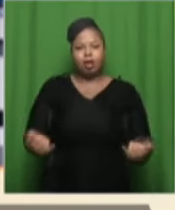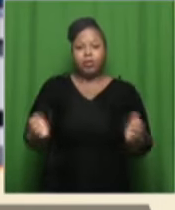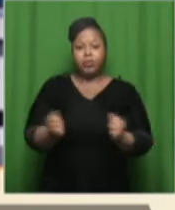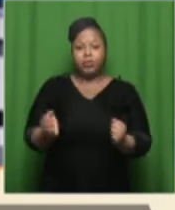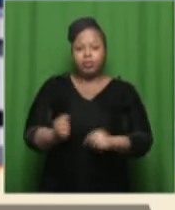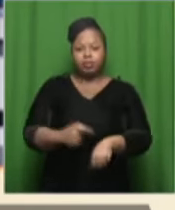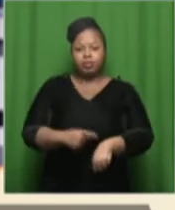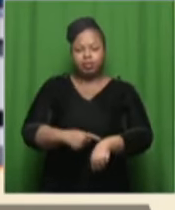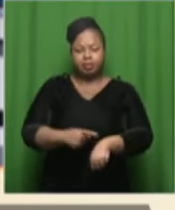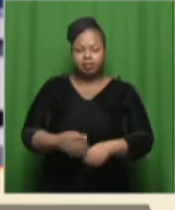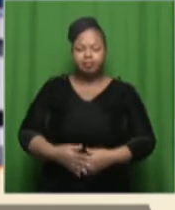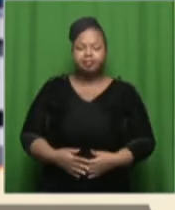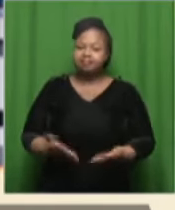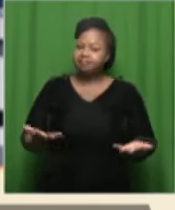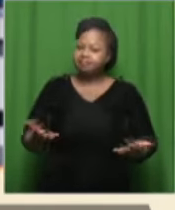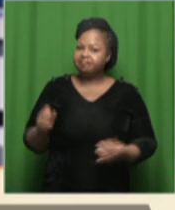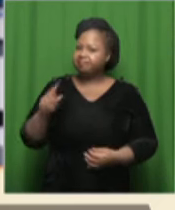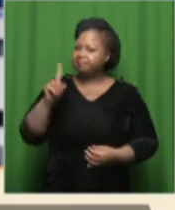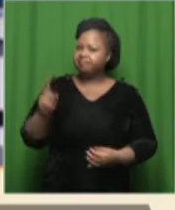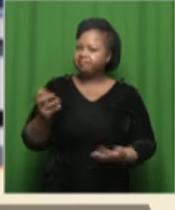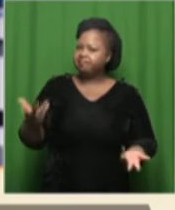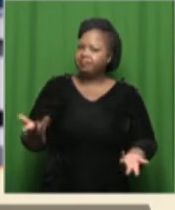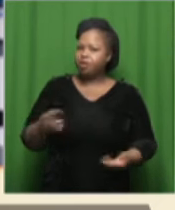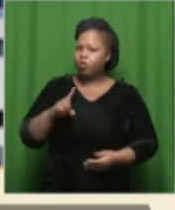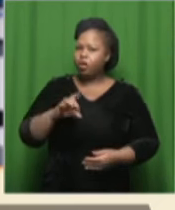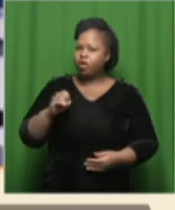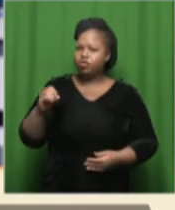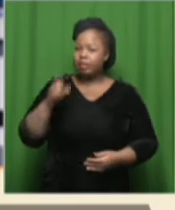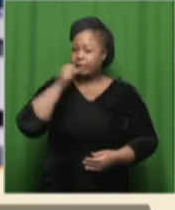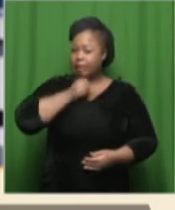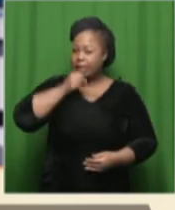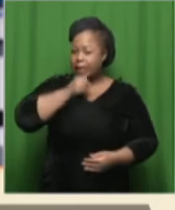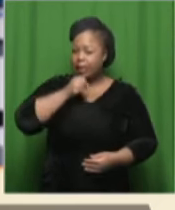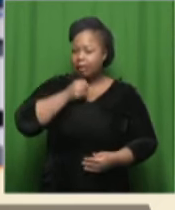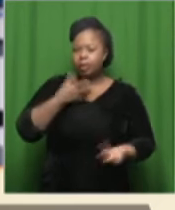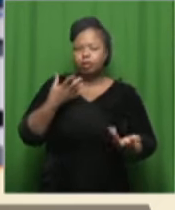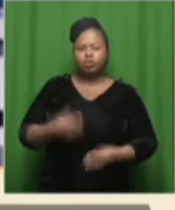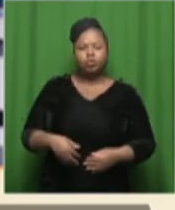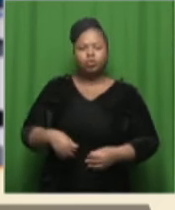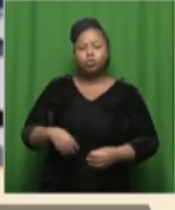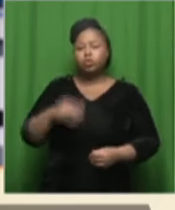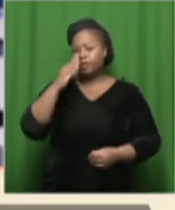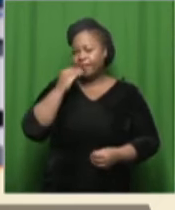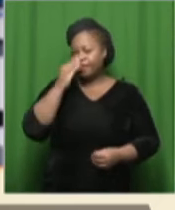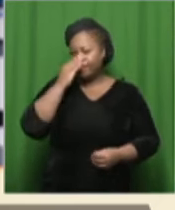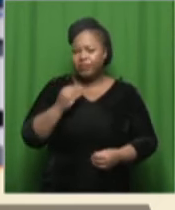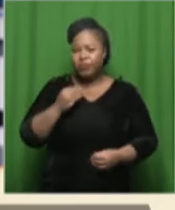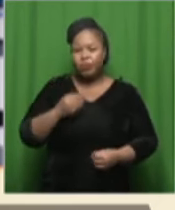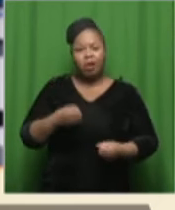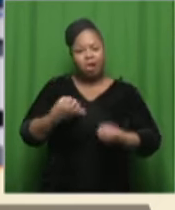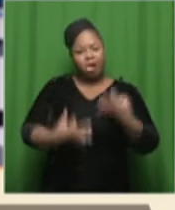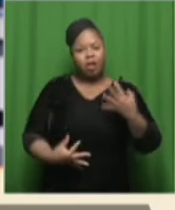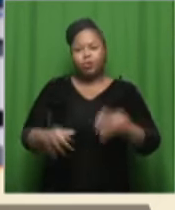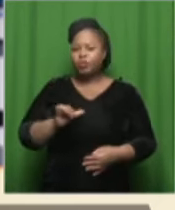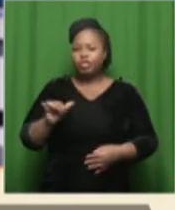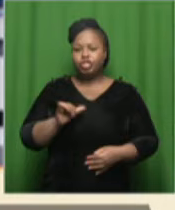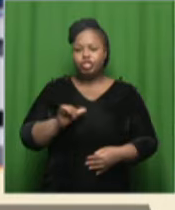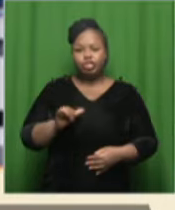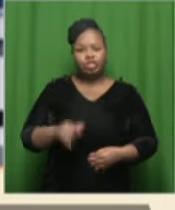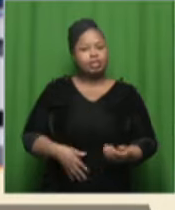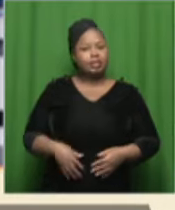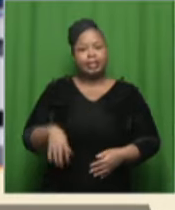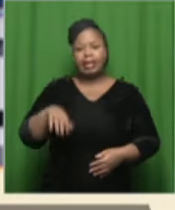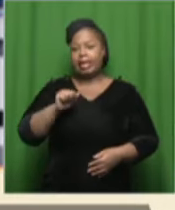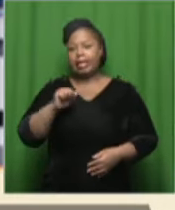to winter season this year. There are questions about what the 100-day cough is like. Is this avian flu? Is this swine flu? Are we dealing with influenza A, influenza